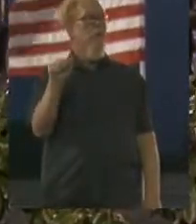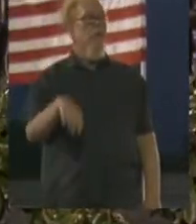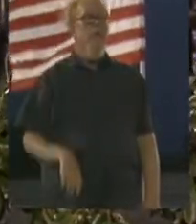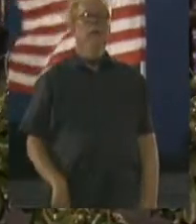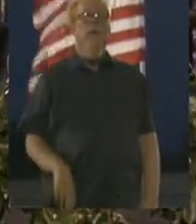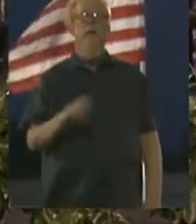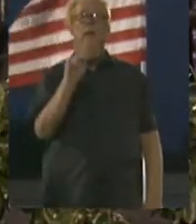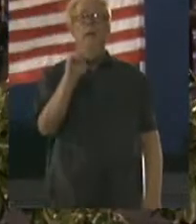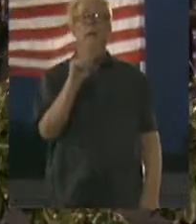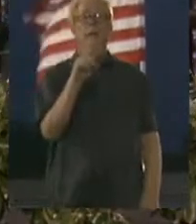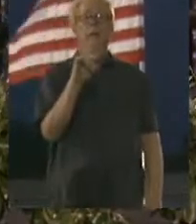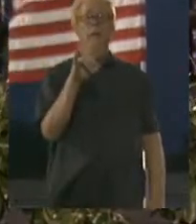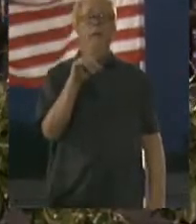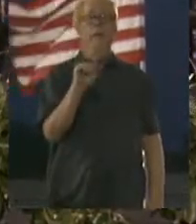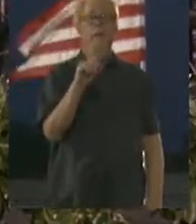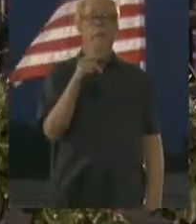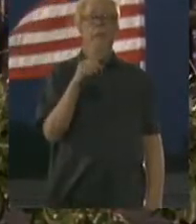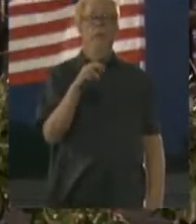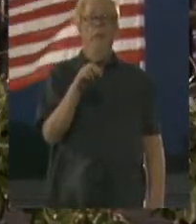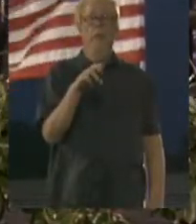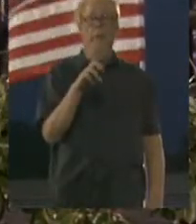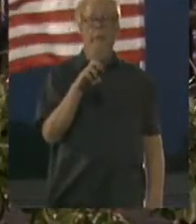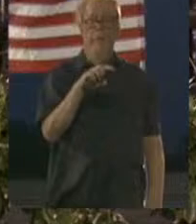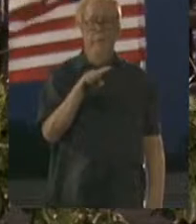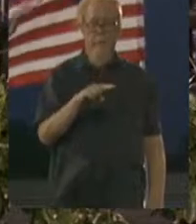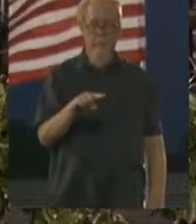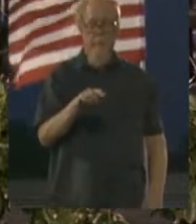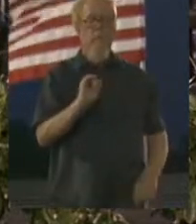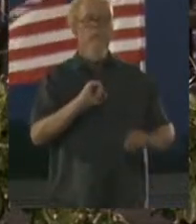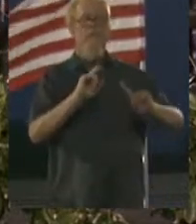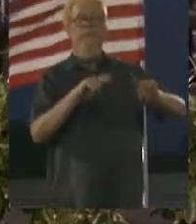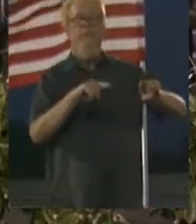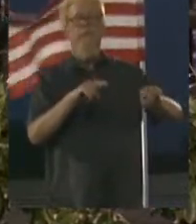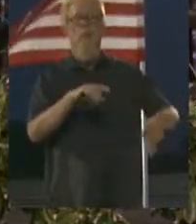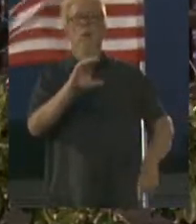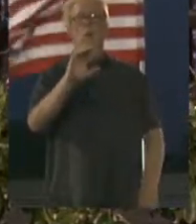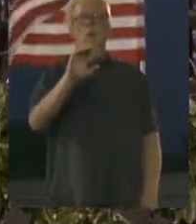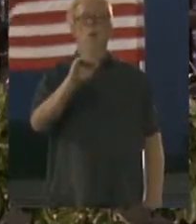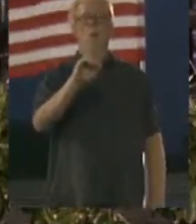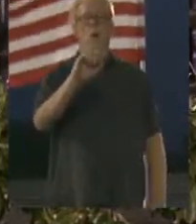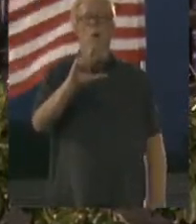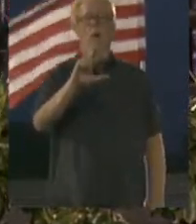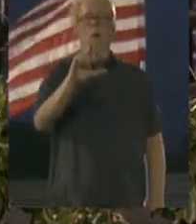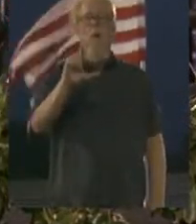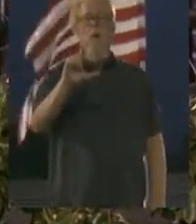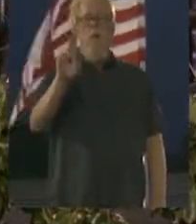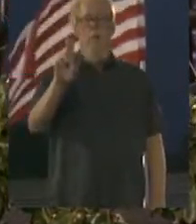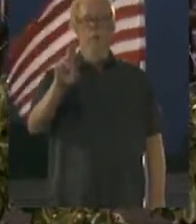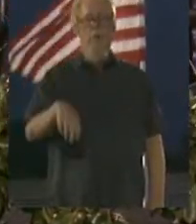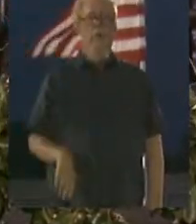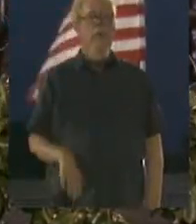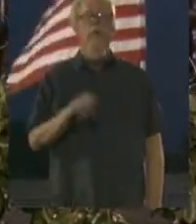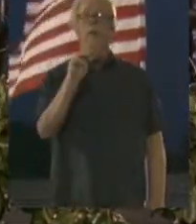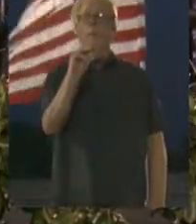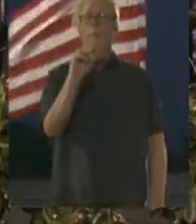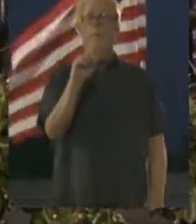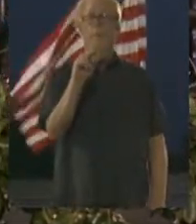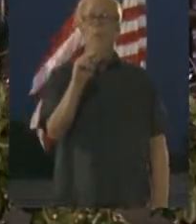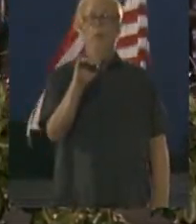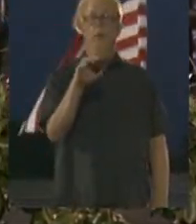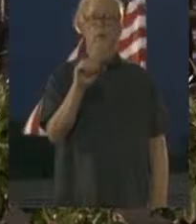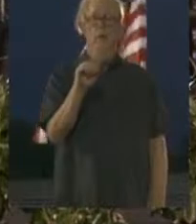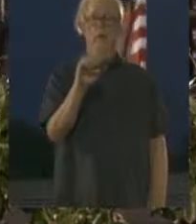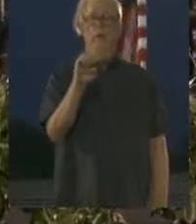Nadia Paredes will be attending Our Lady of the Lake University. Monica Eva